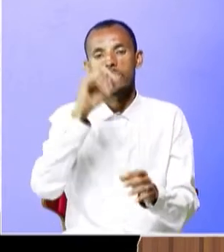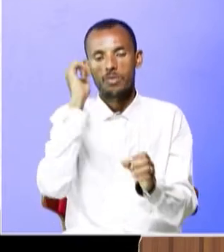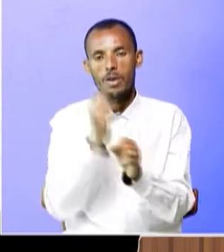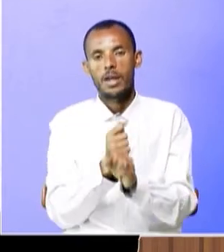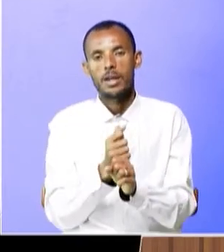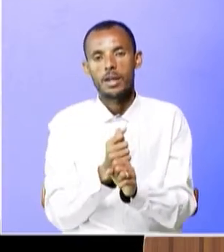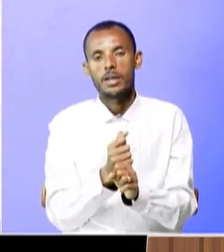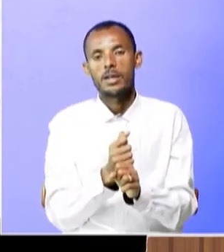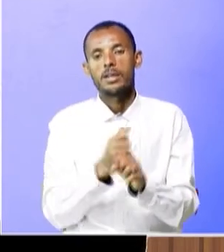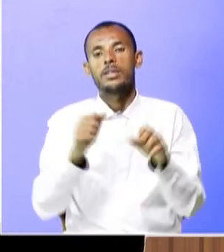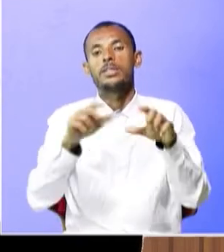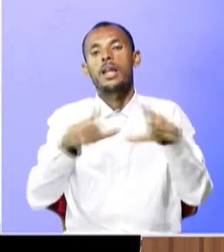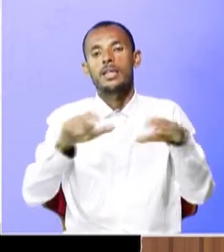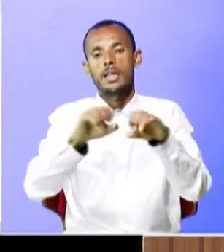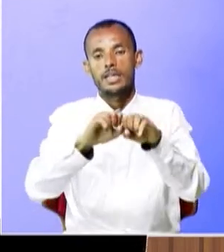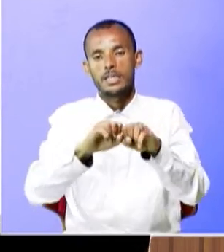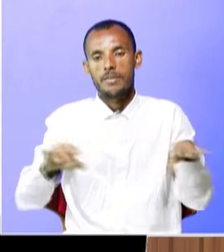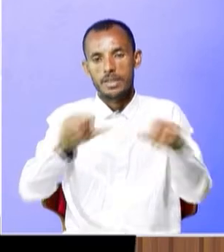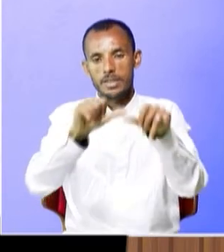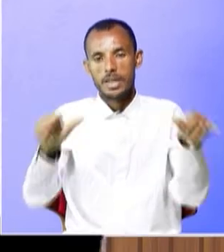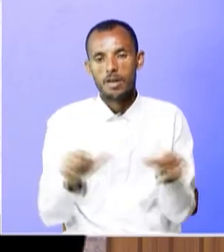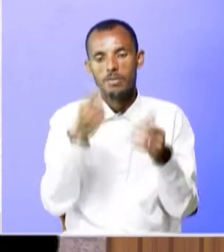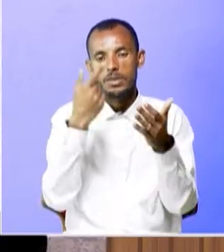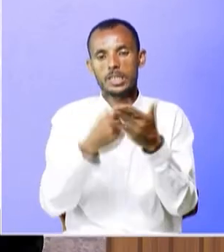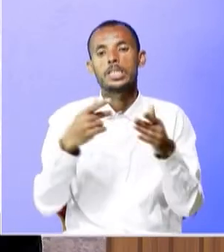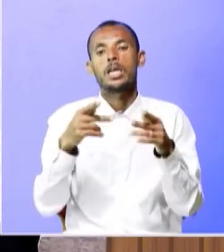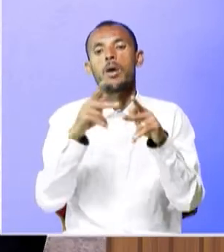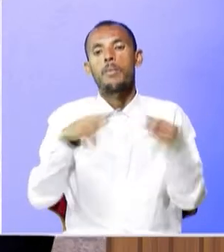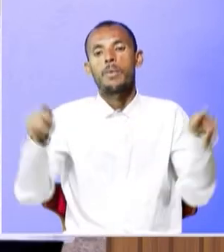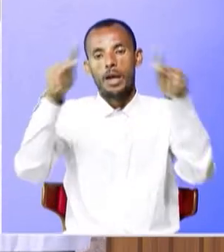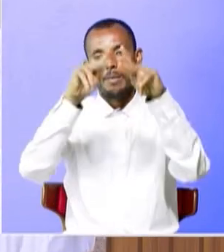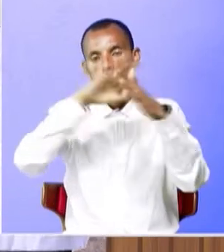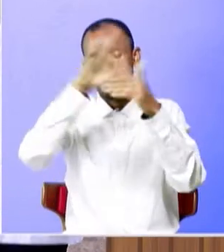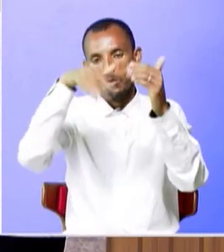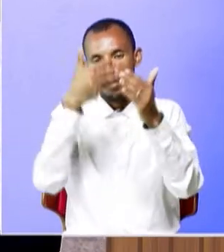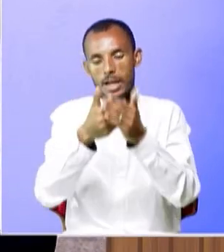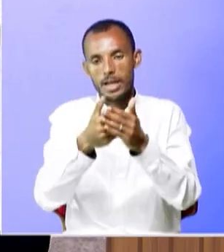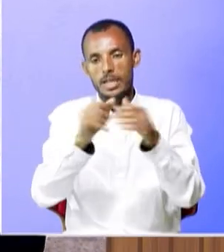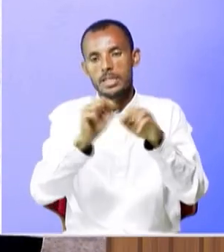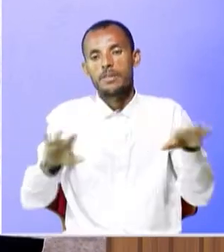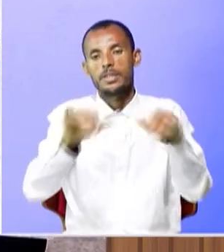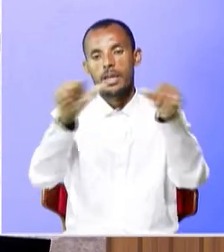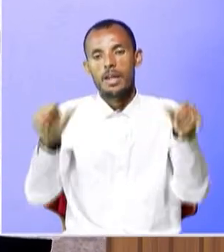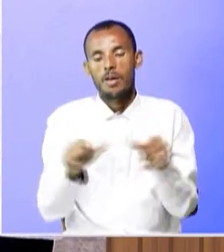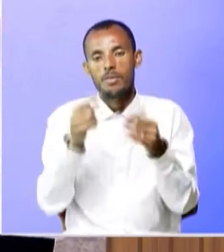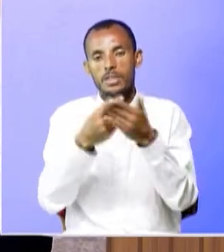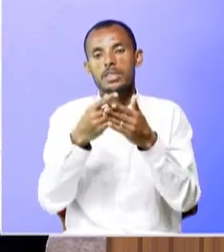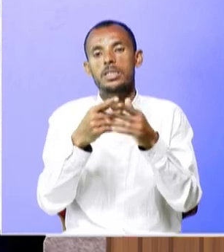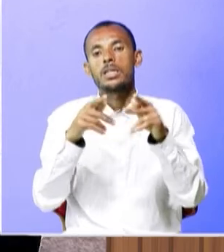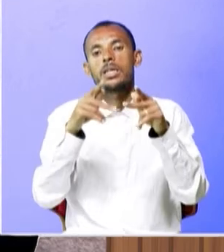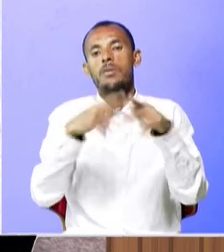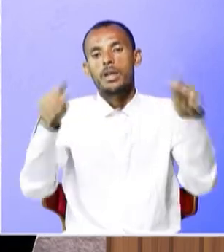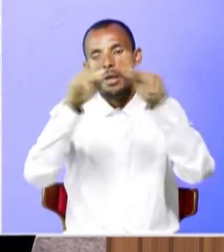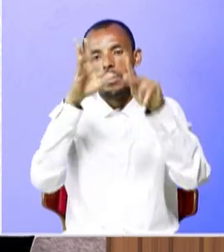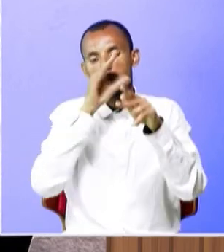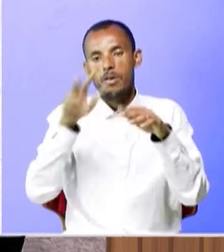find the lateral surface area of this pyramid, the total surface area, and the volume. Okay,